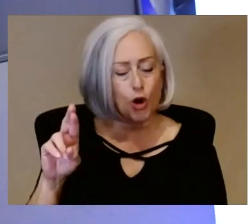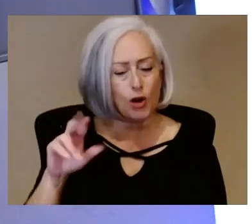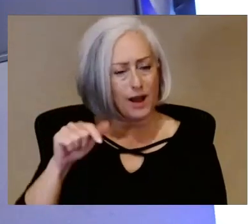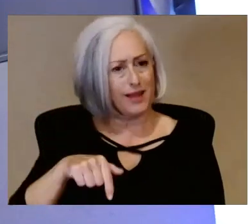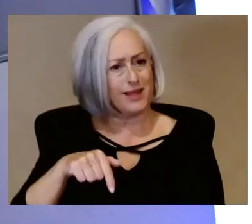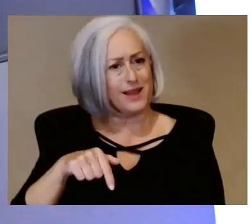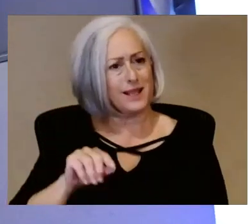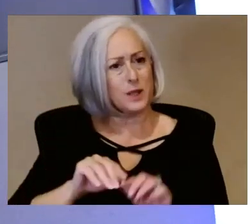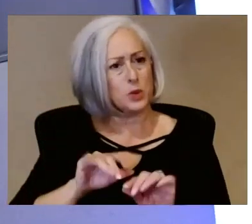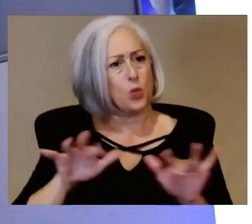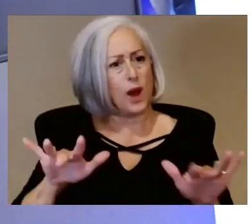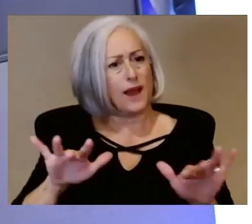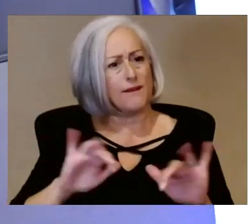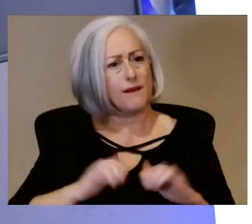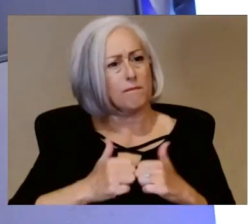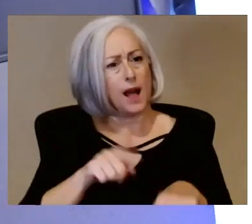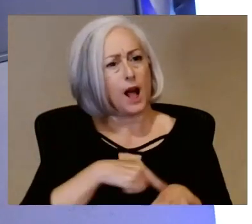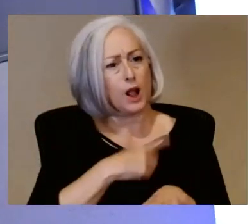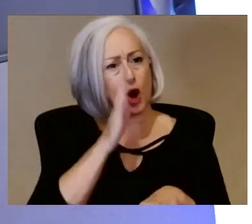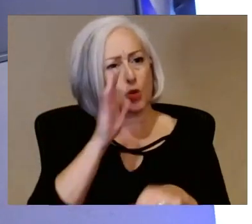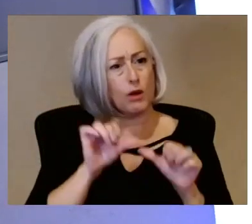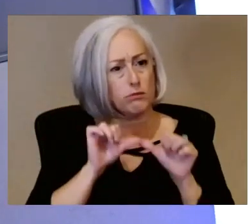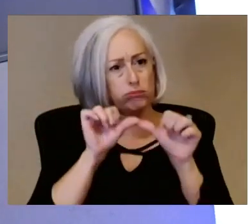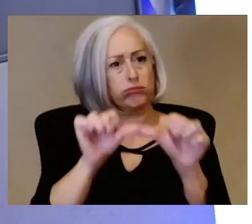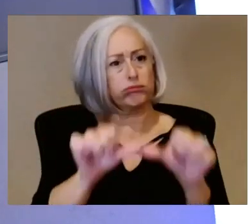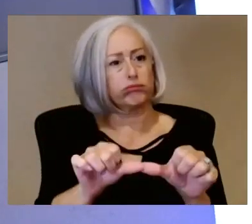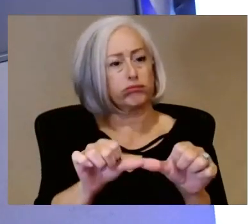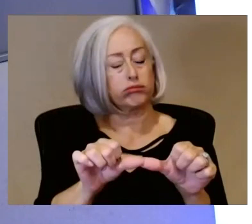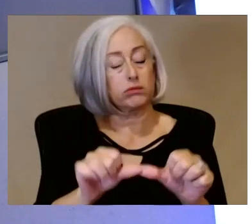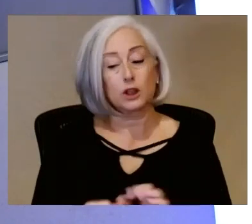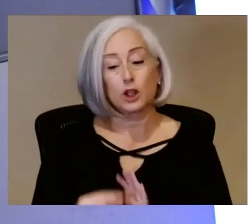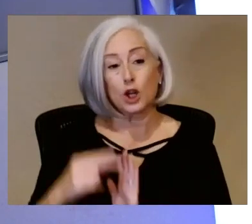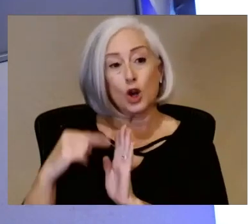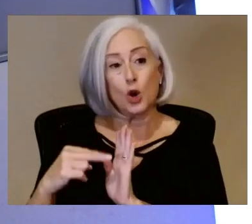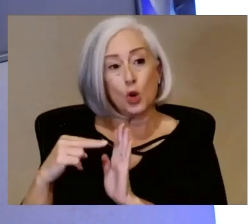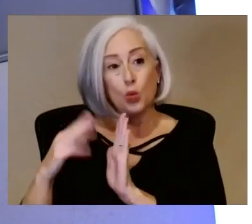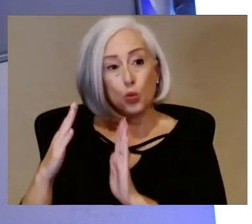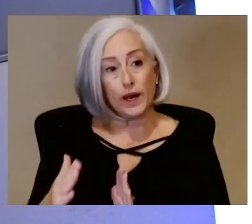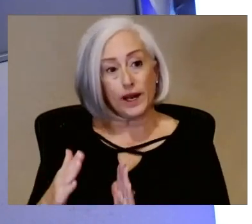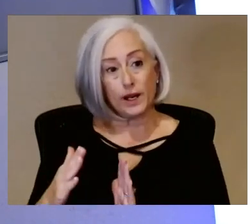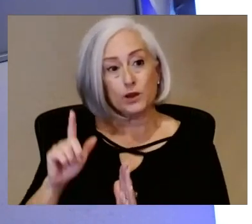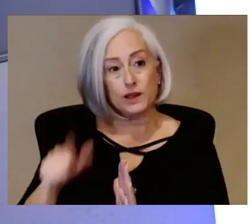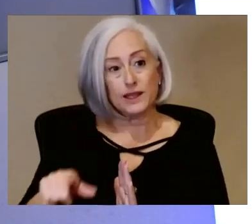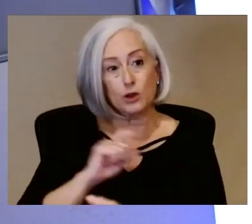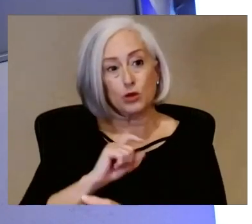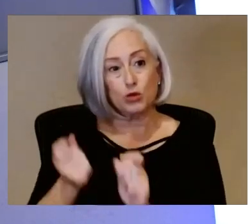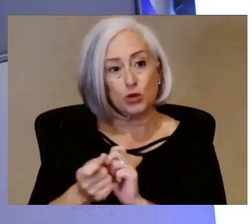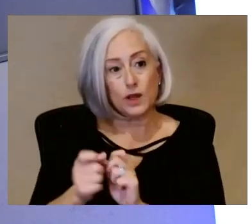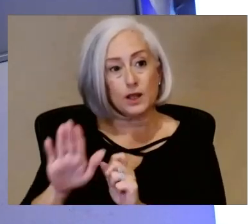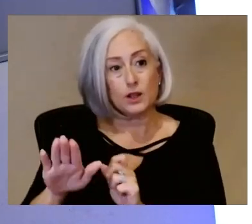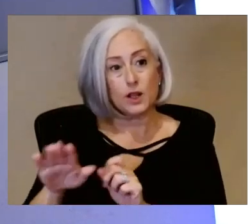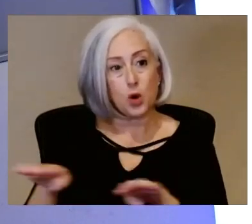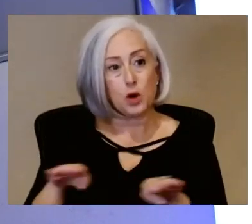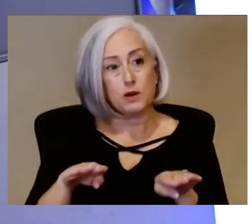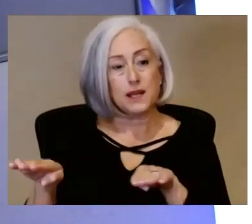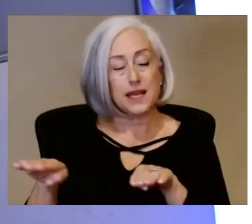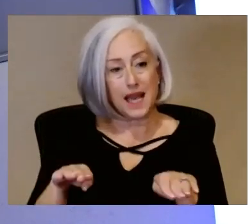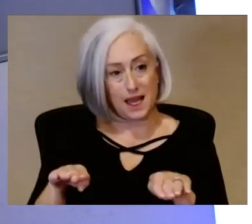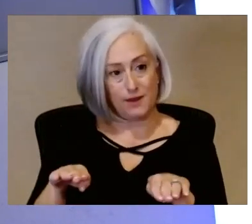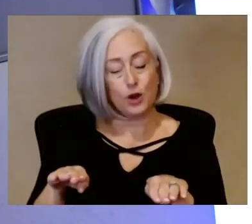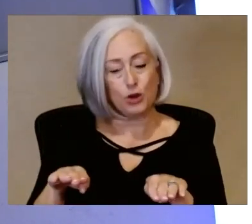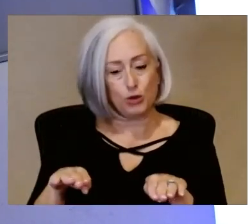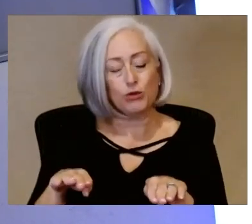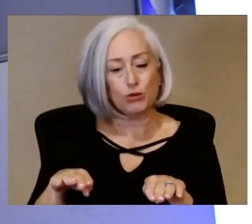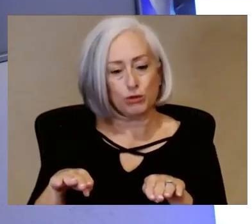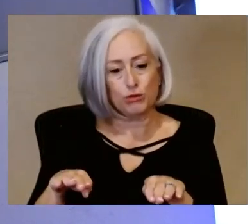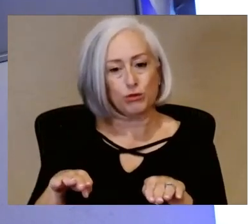last, and how should readers modify their behavior? Readers with the Kansas City Star in our